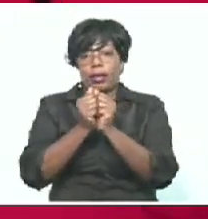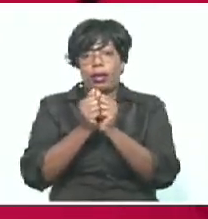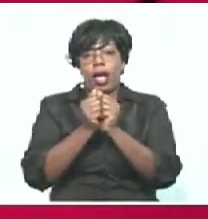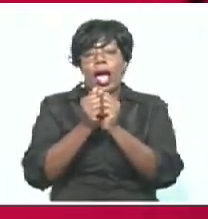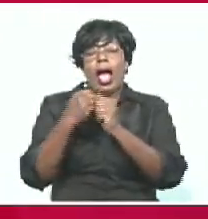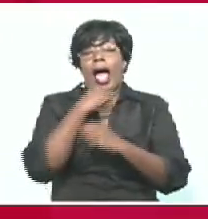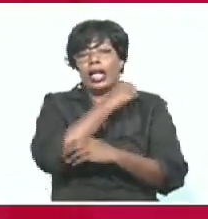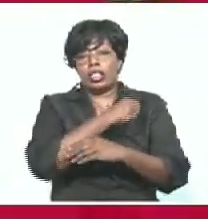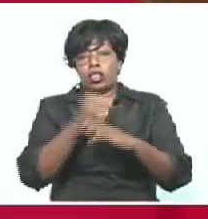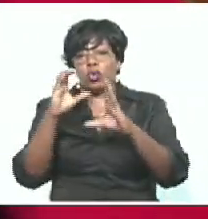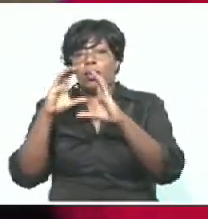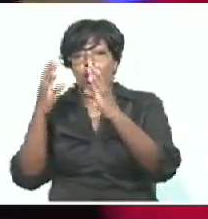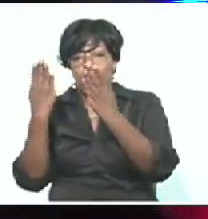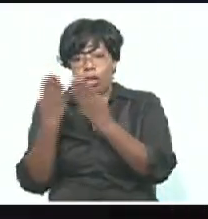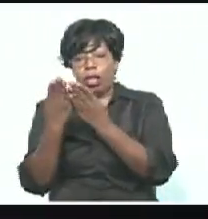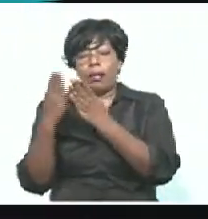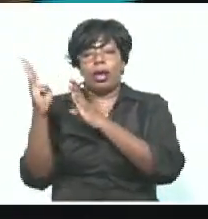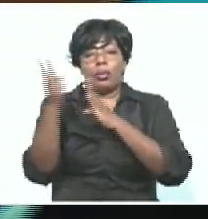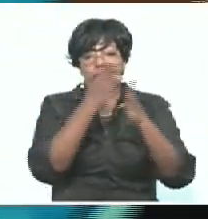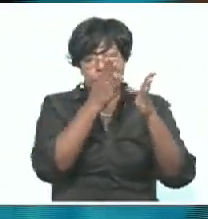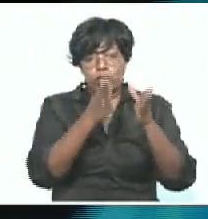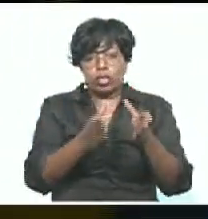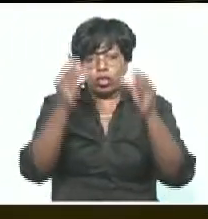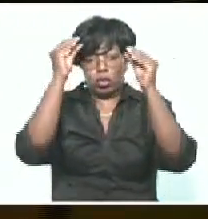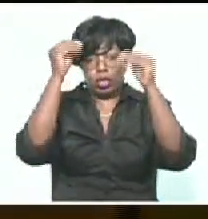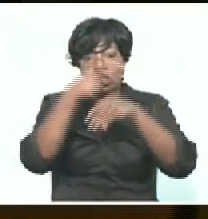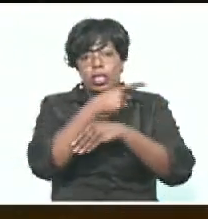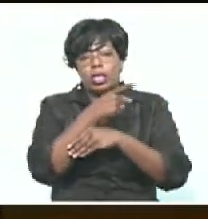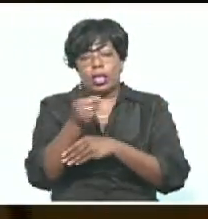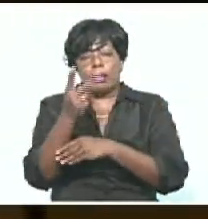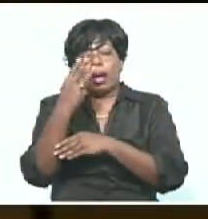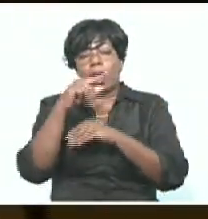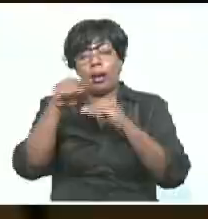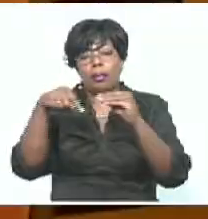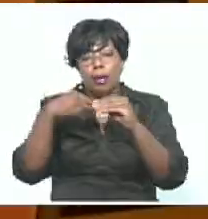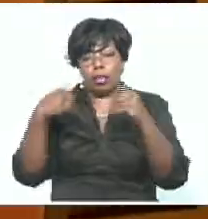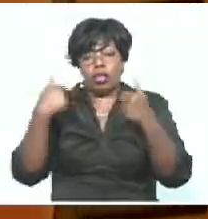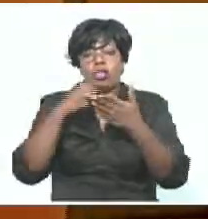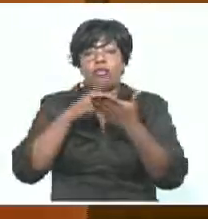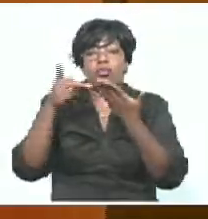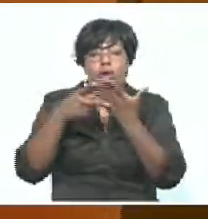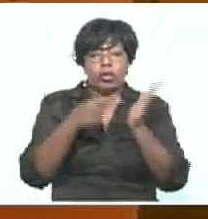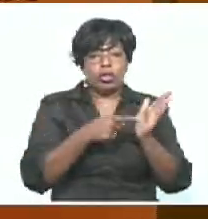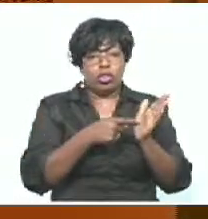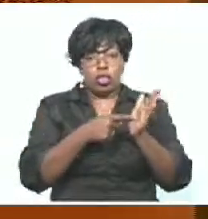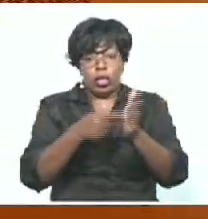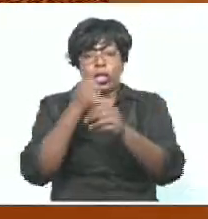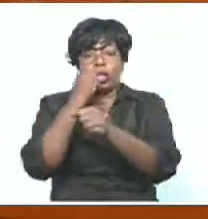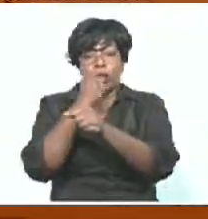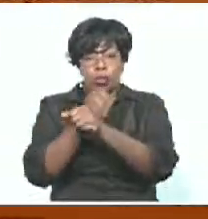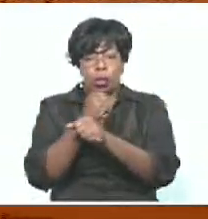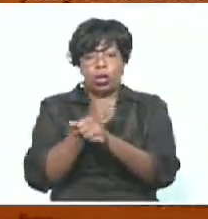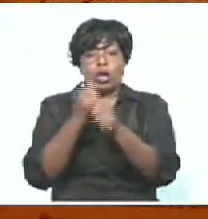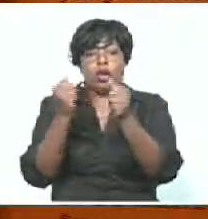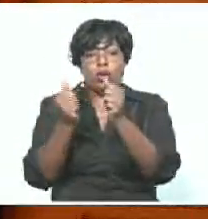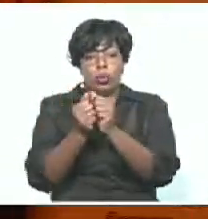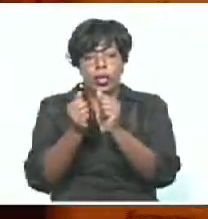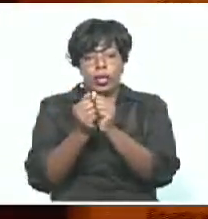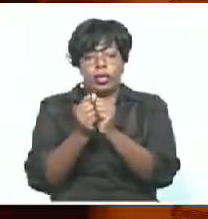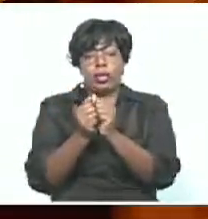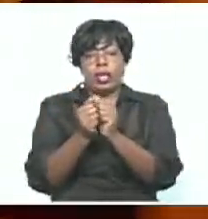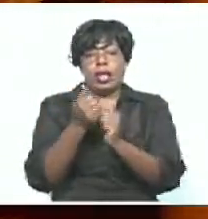for 100 youth organizations to teach them about the youth program and show them that it can work in conjunction with their